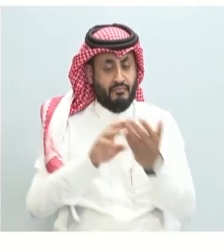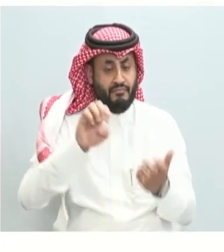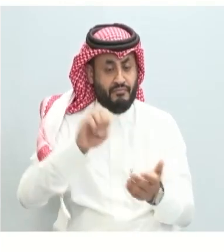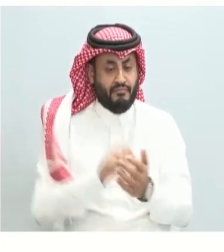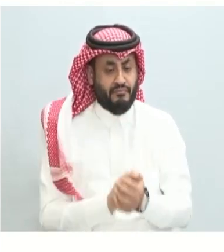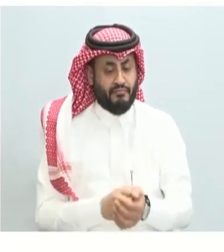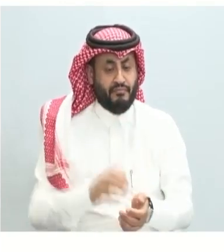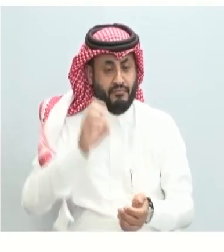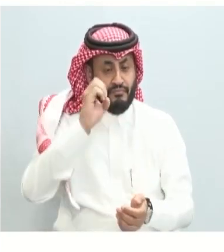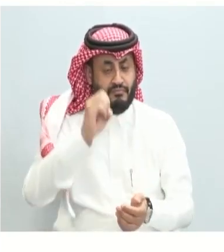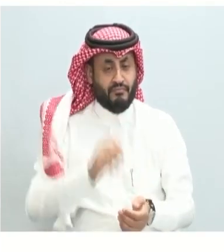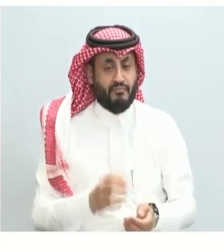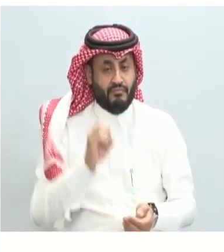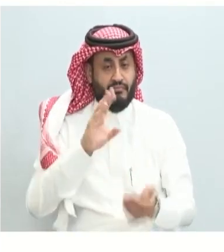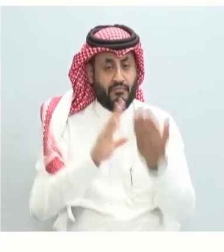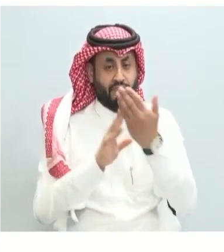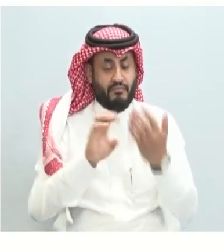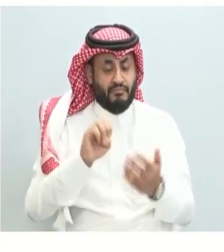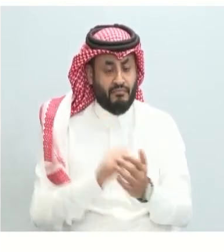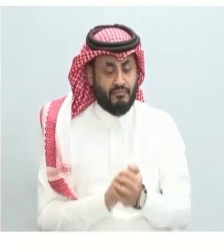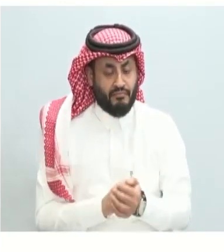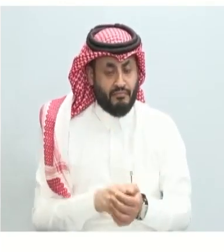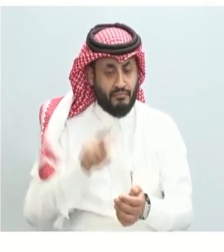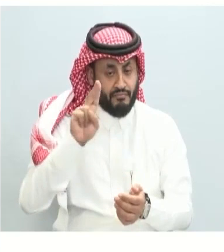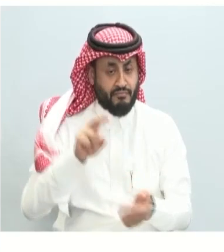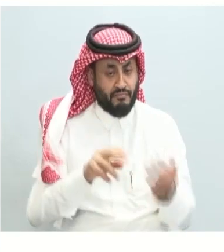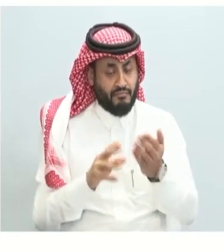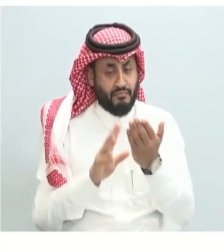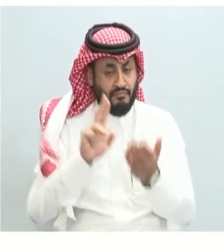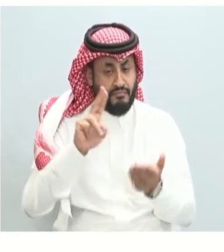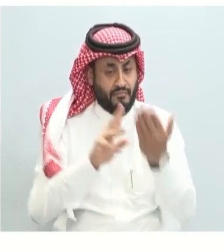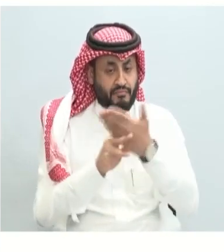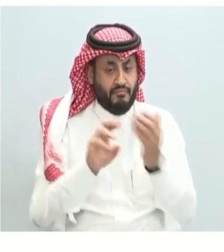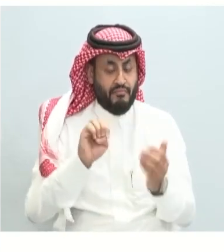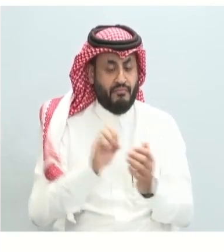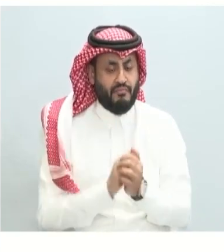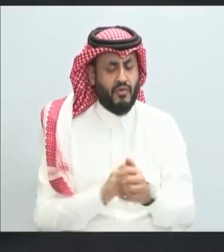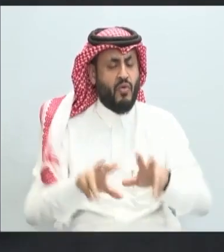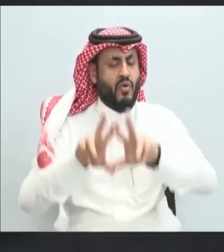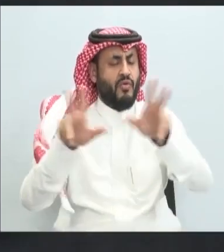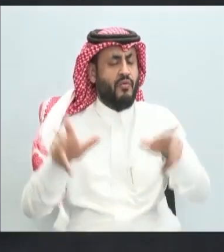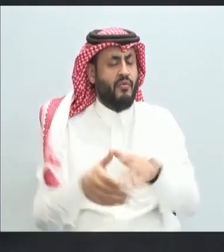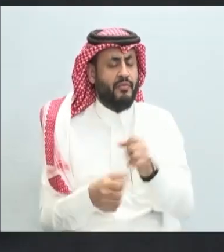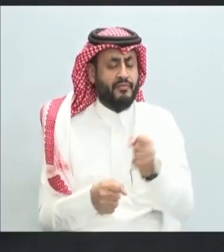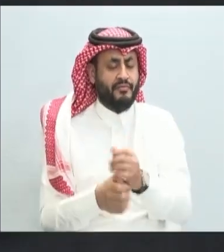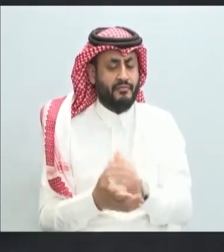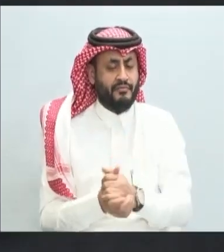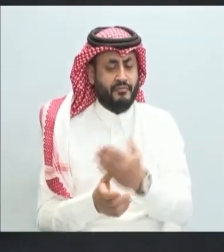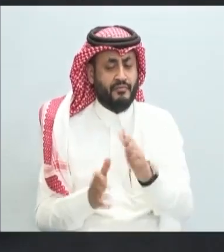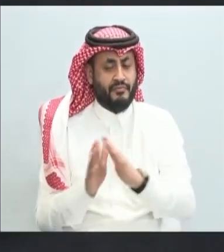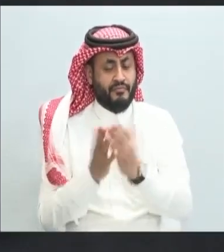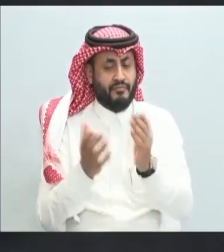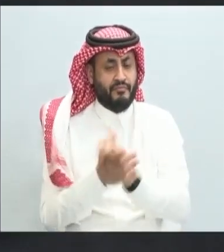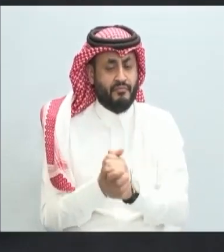O and OE, and U and UE. And to do all of this, let's open